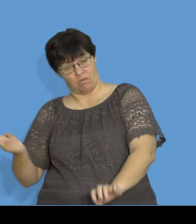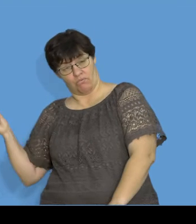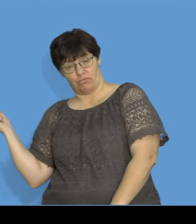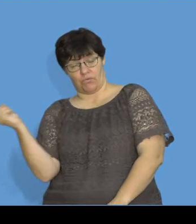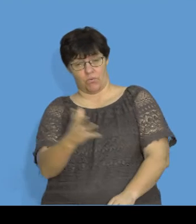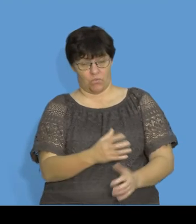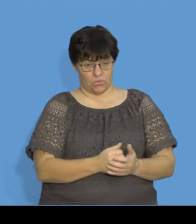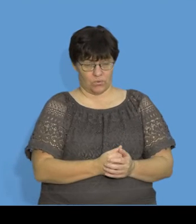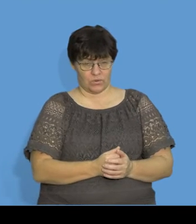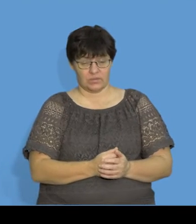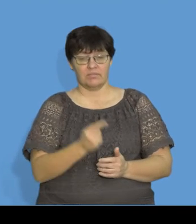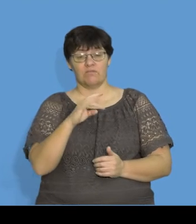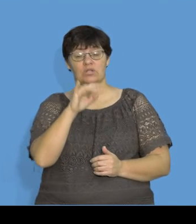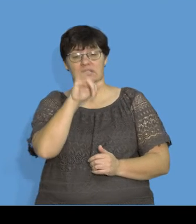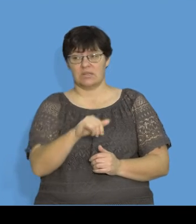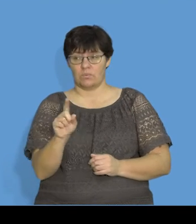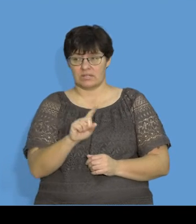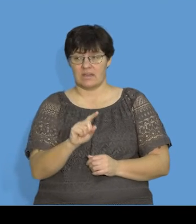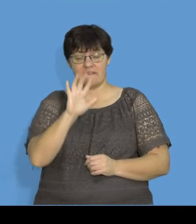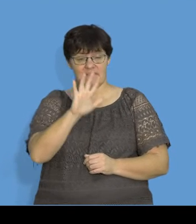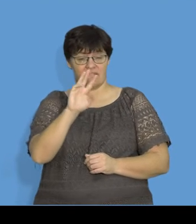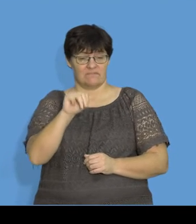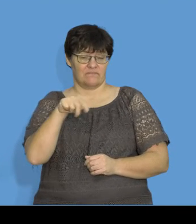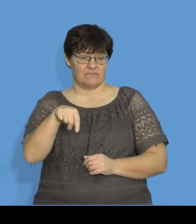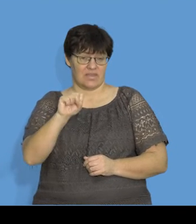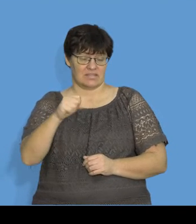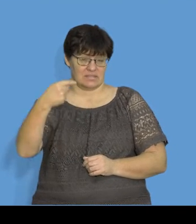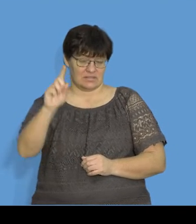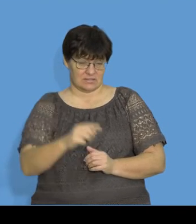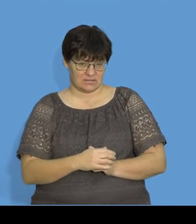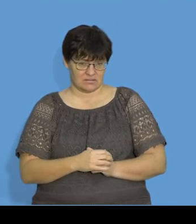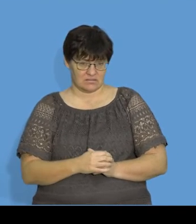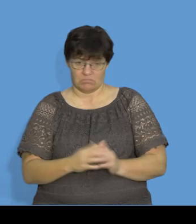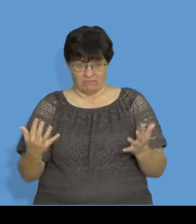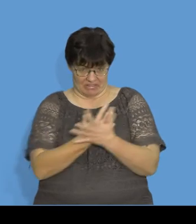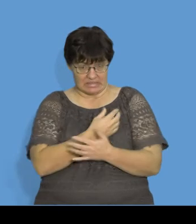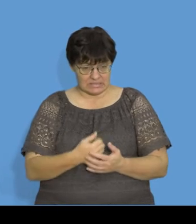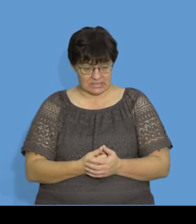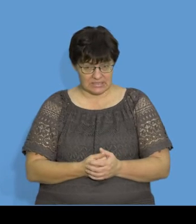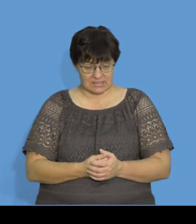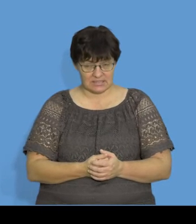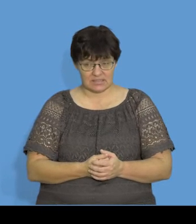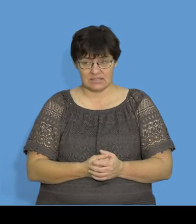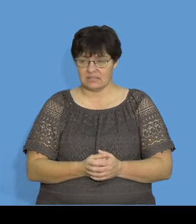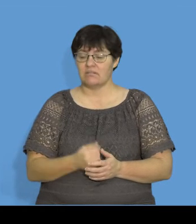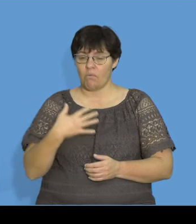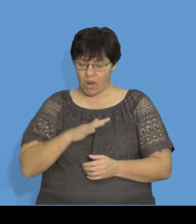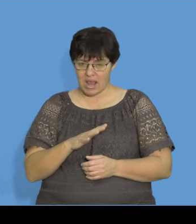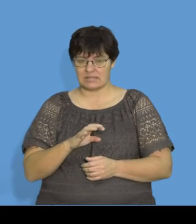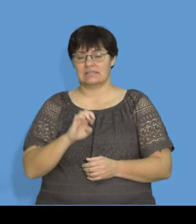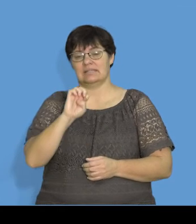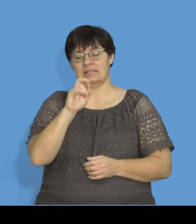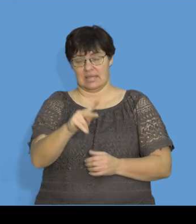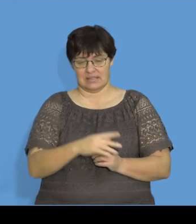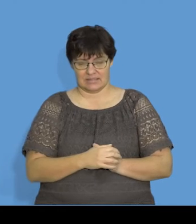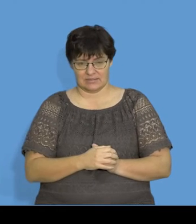ball with a velocity of 5. That's quite fast. Okay, and we want